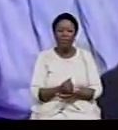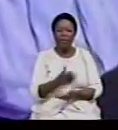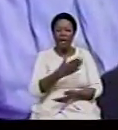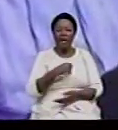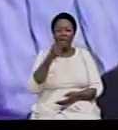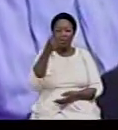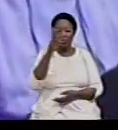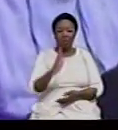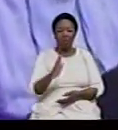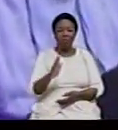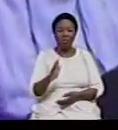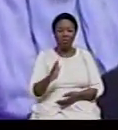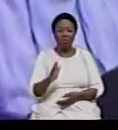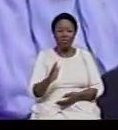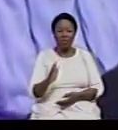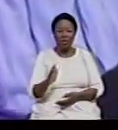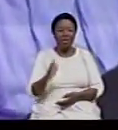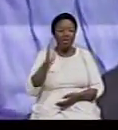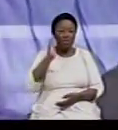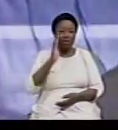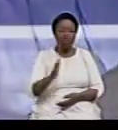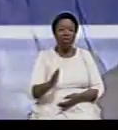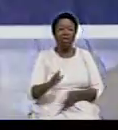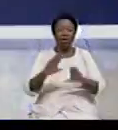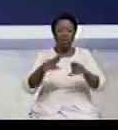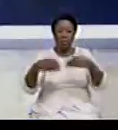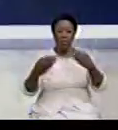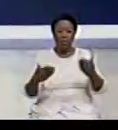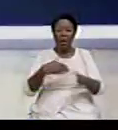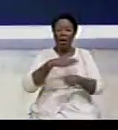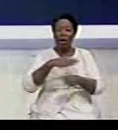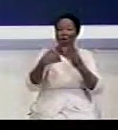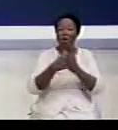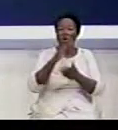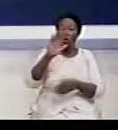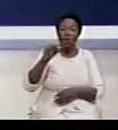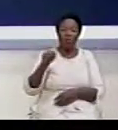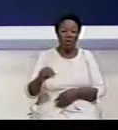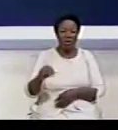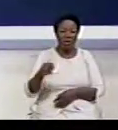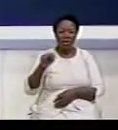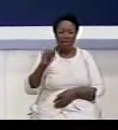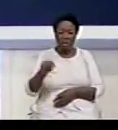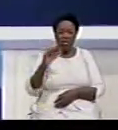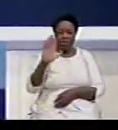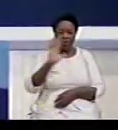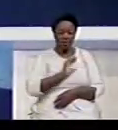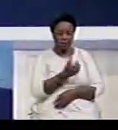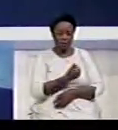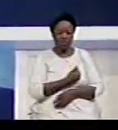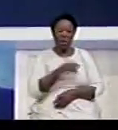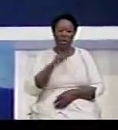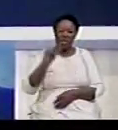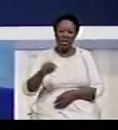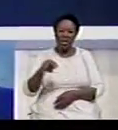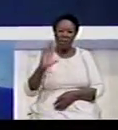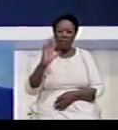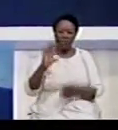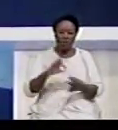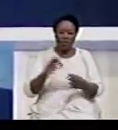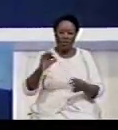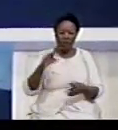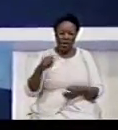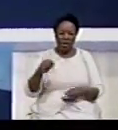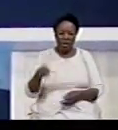shall supply all your need, the need of the soul, the need of the spirit, the